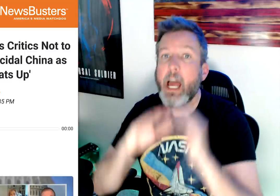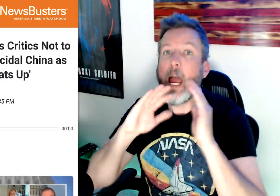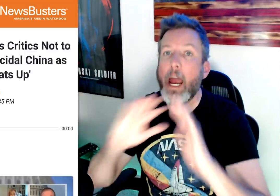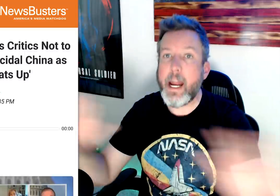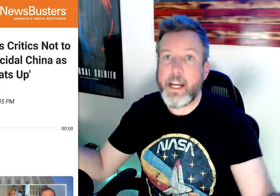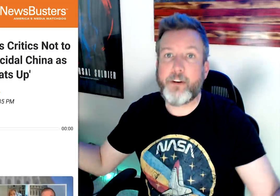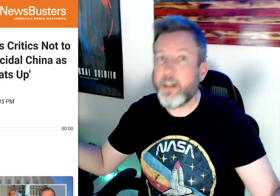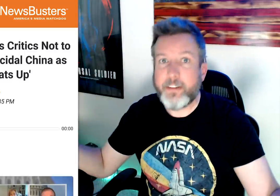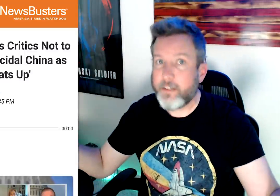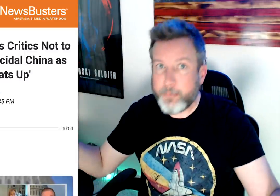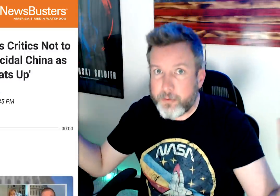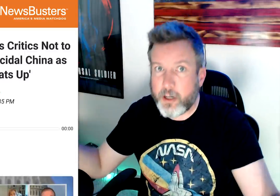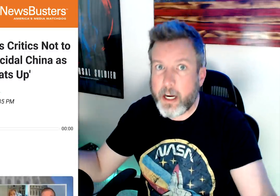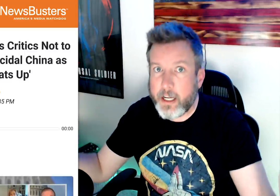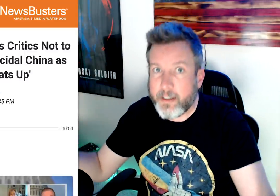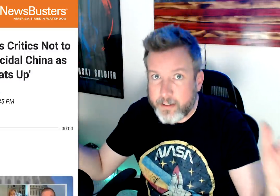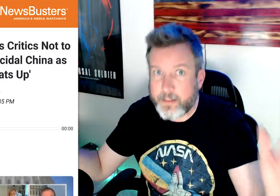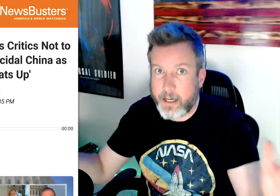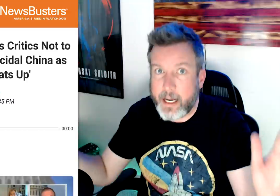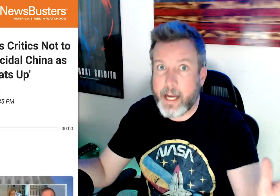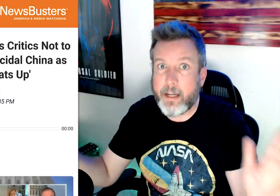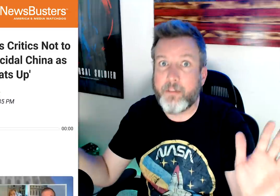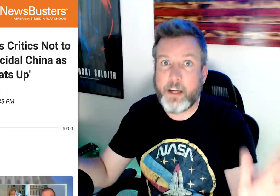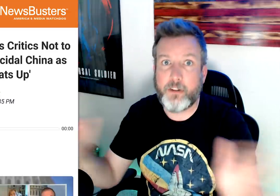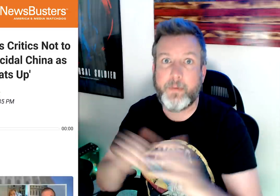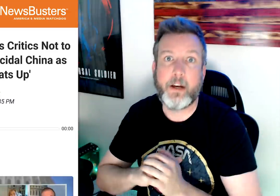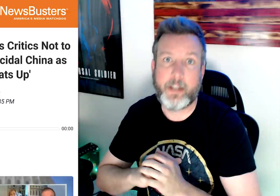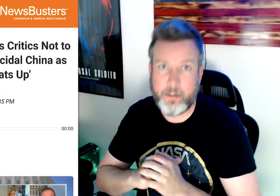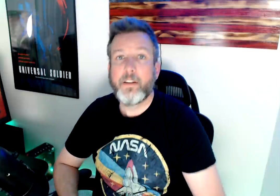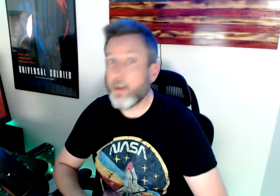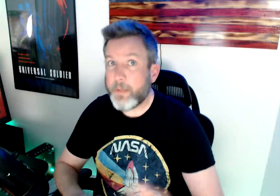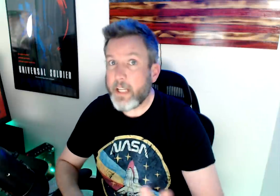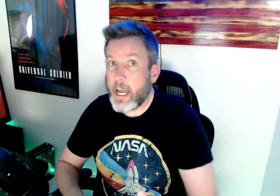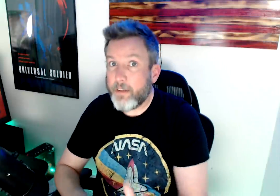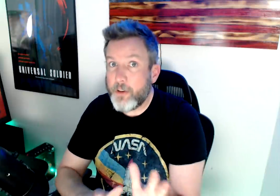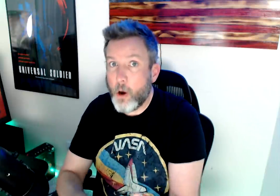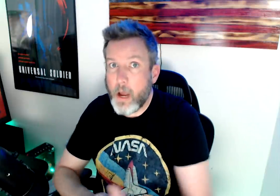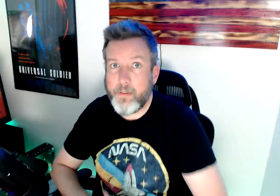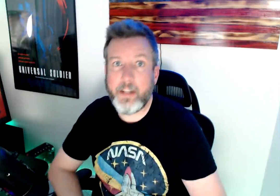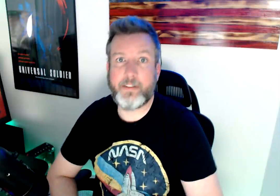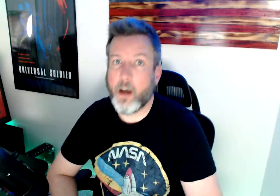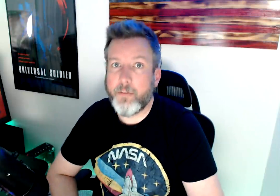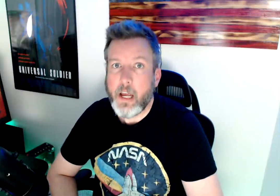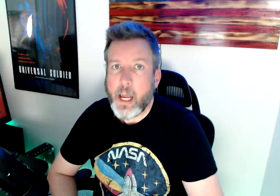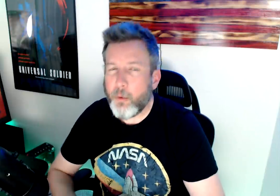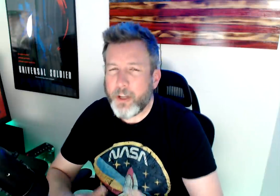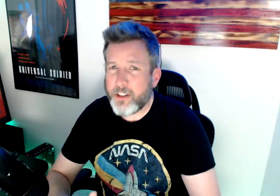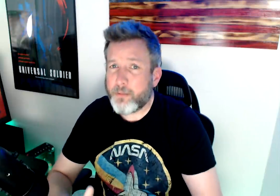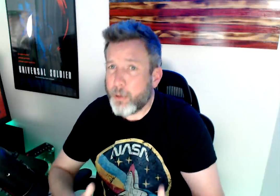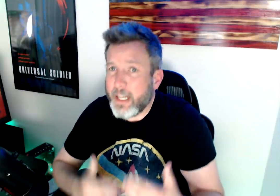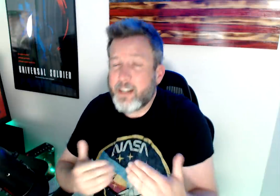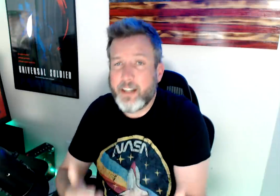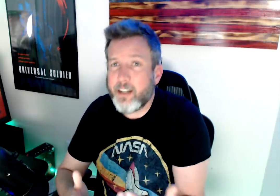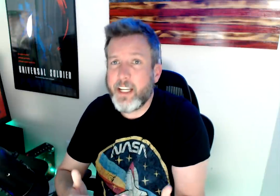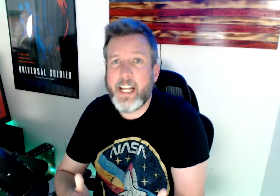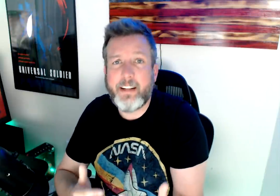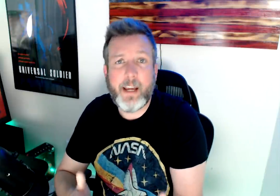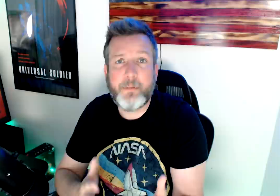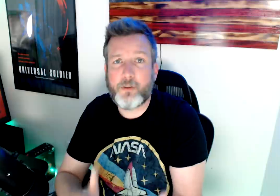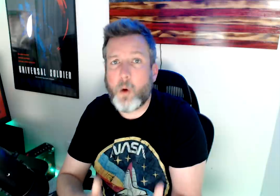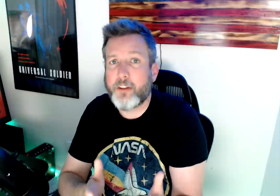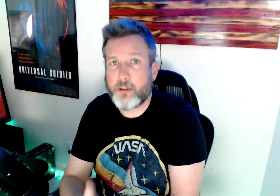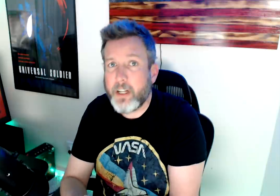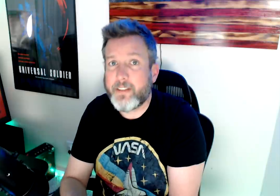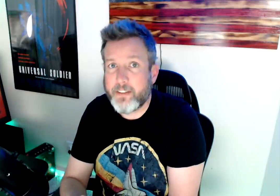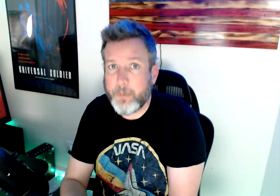say any criticism of China is inciting hate of Asian Americans. Something they have no evidence of, and which is pretty clearly an